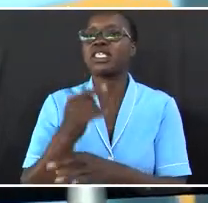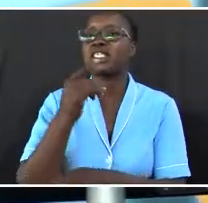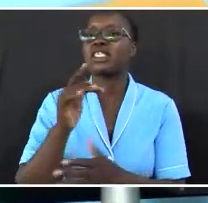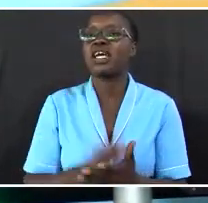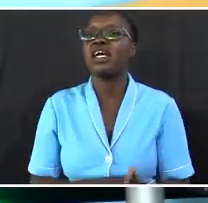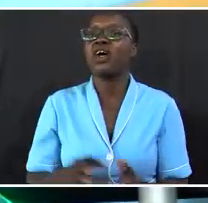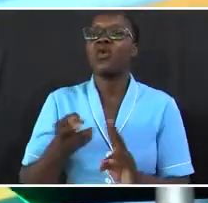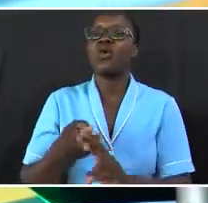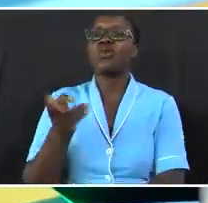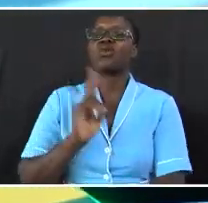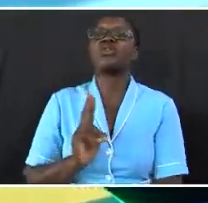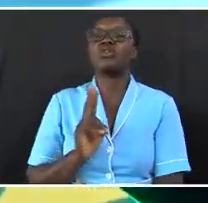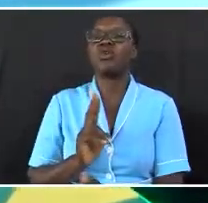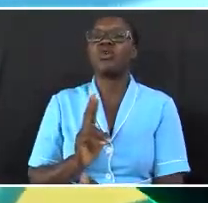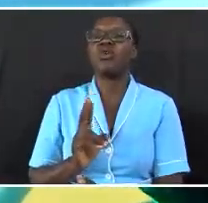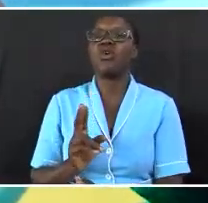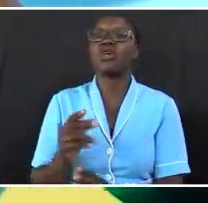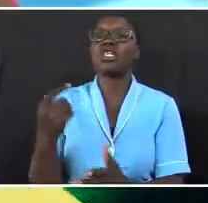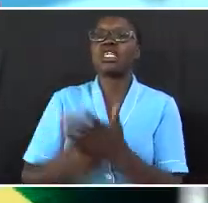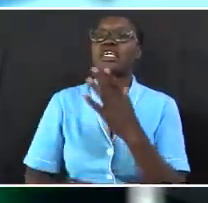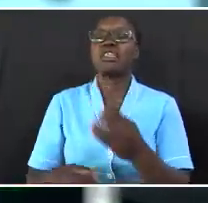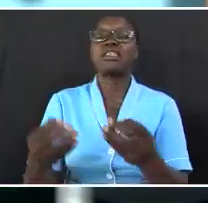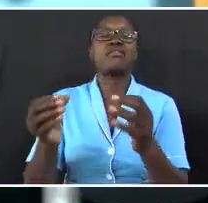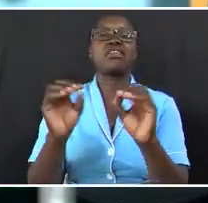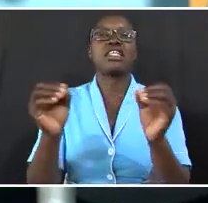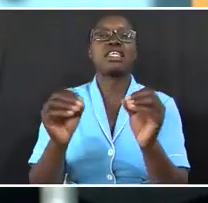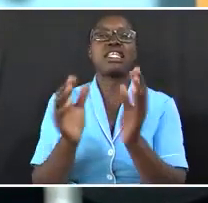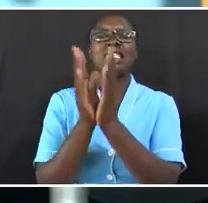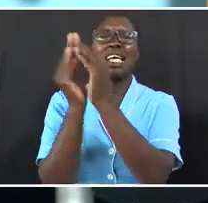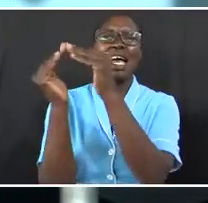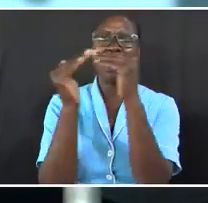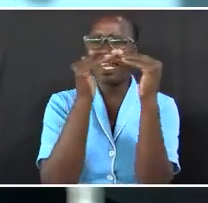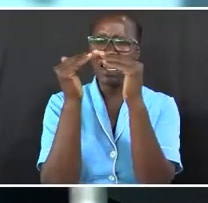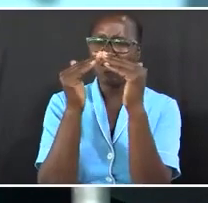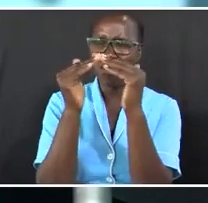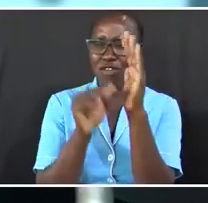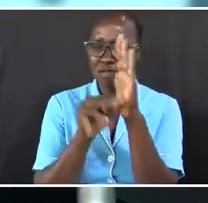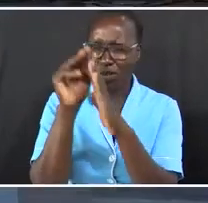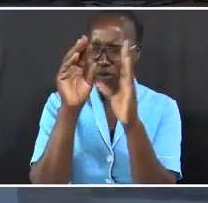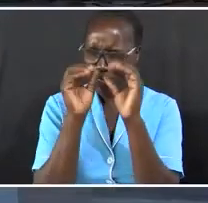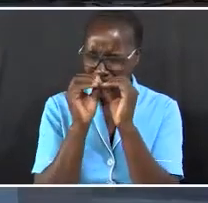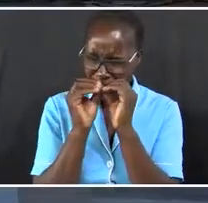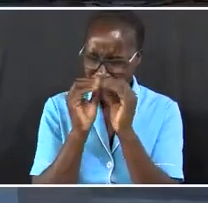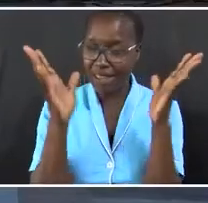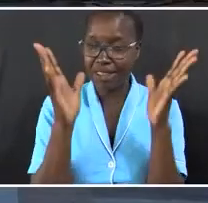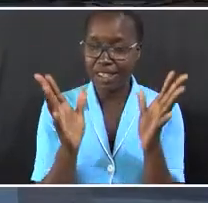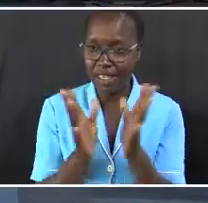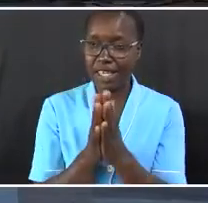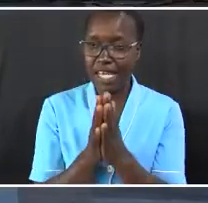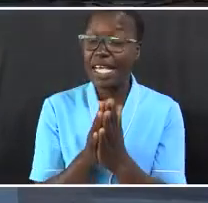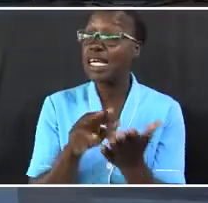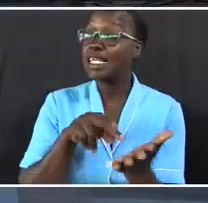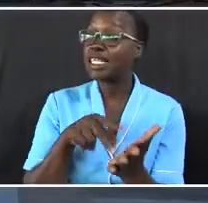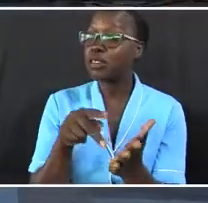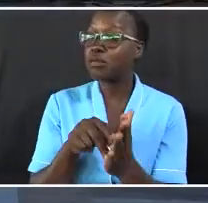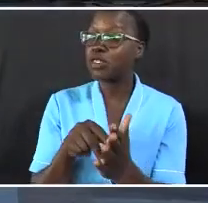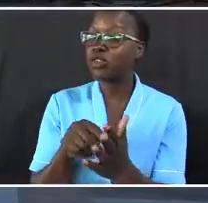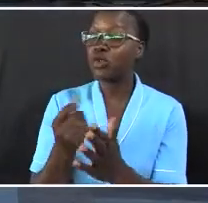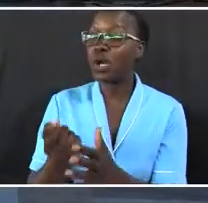we are withholding our tithes. That is a level of immaturity. It means you do not